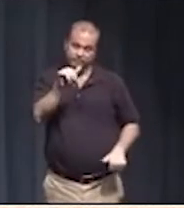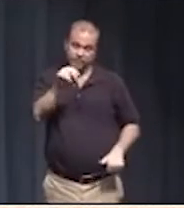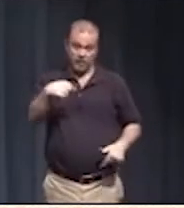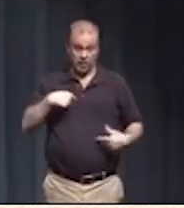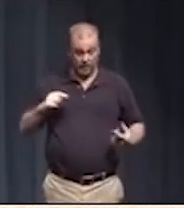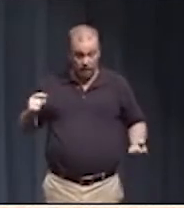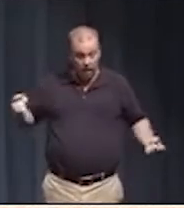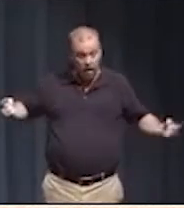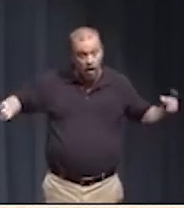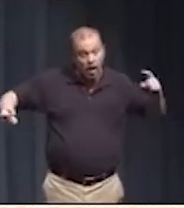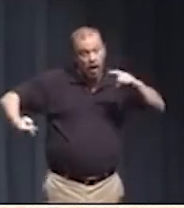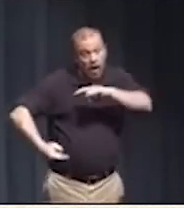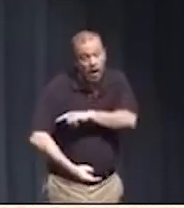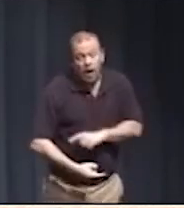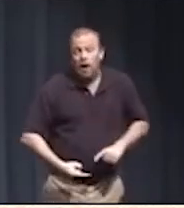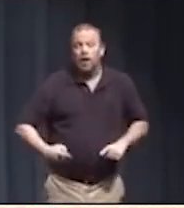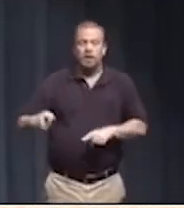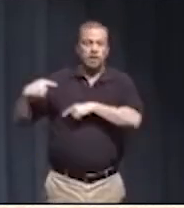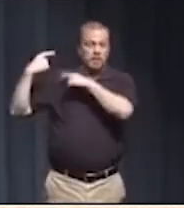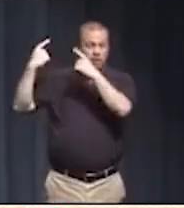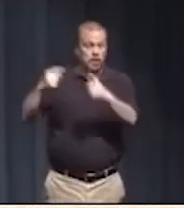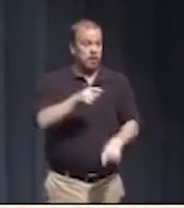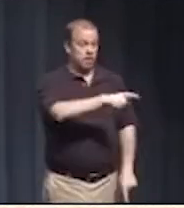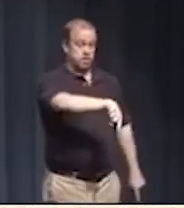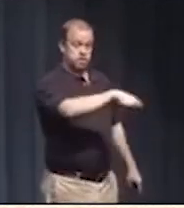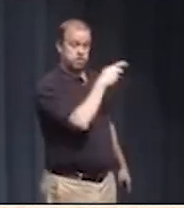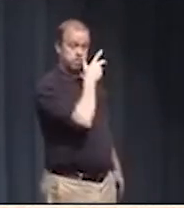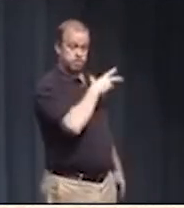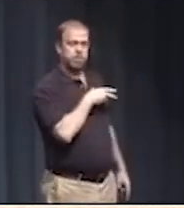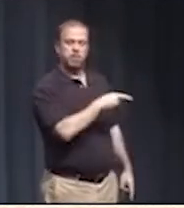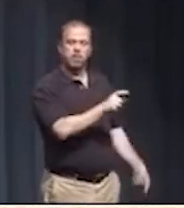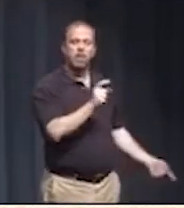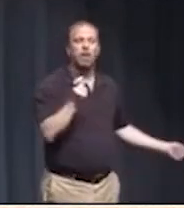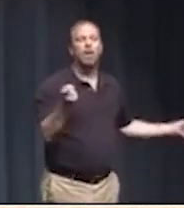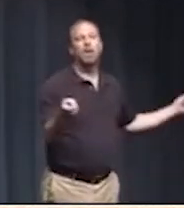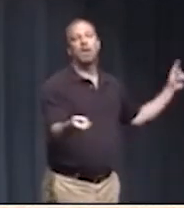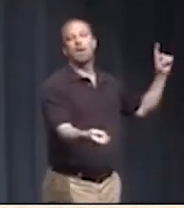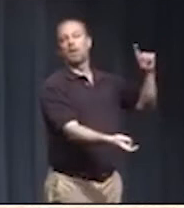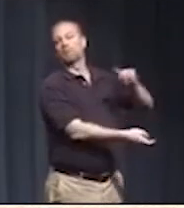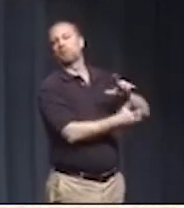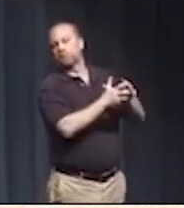particularly far. Ladies, you guys, on the other hand, have.